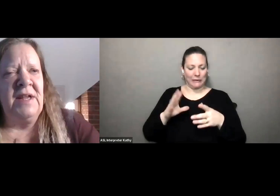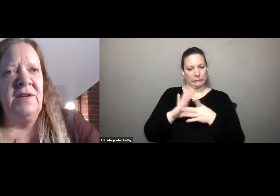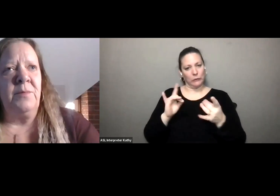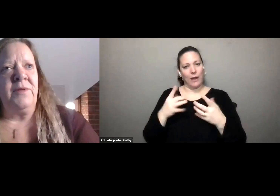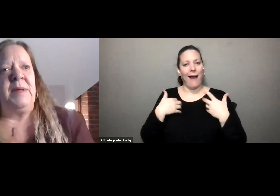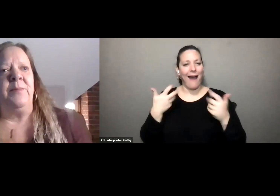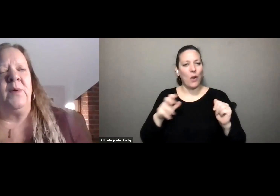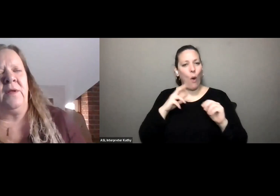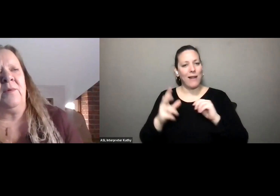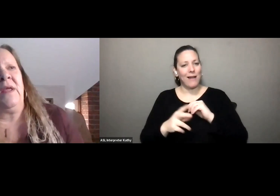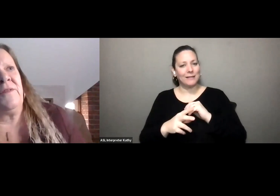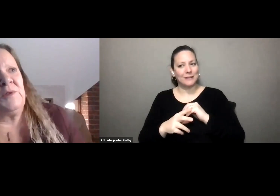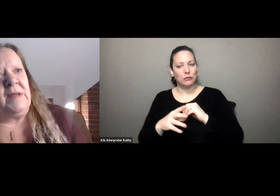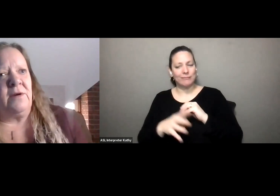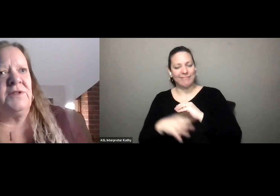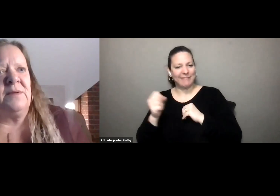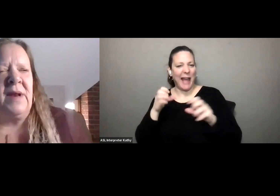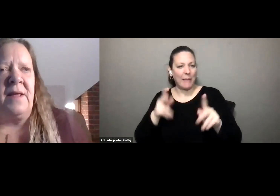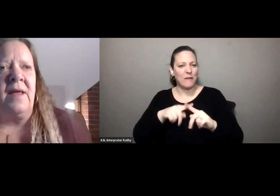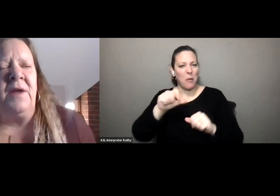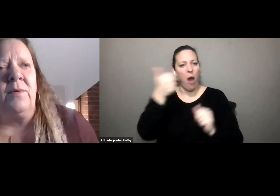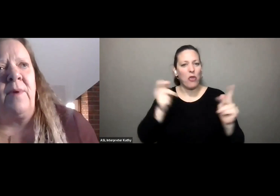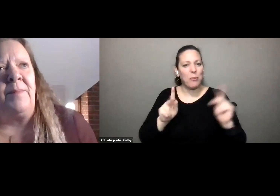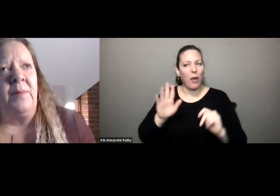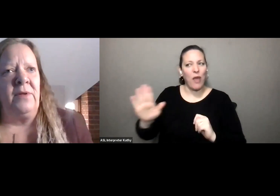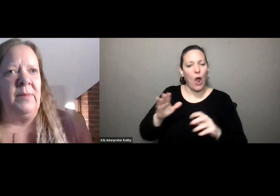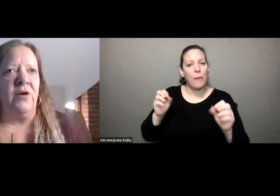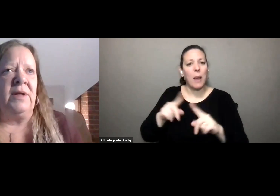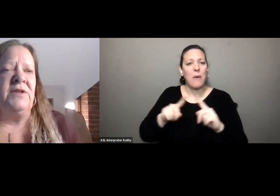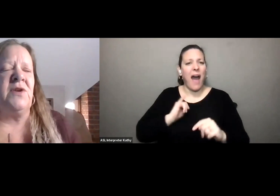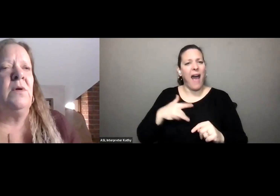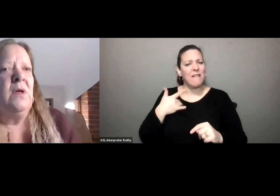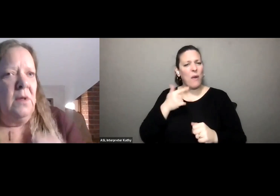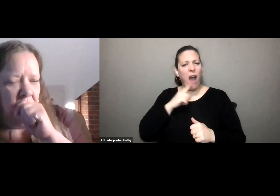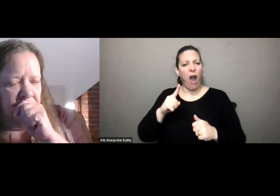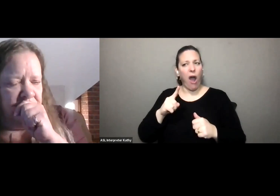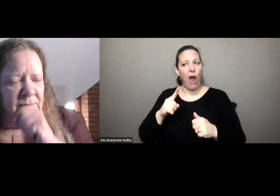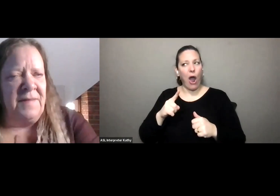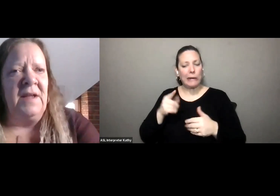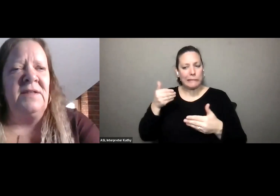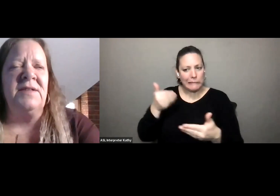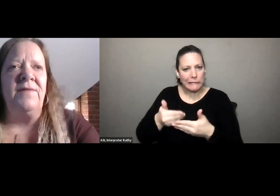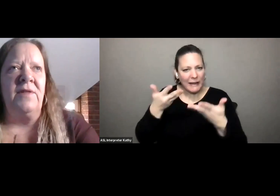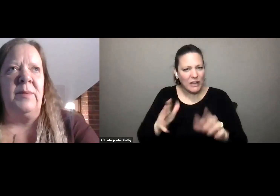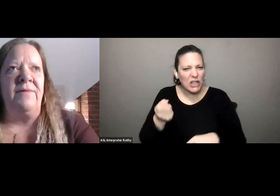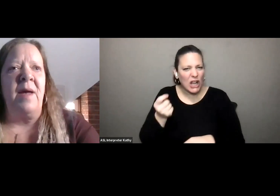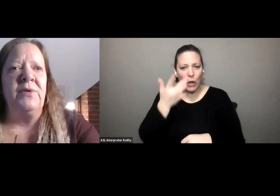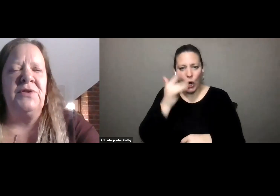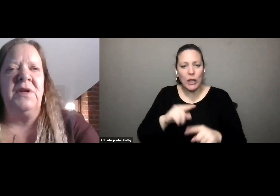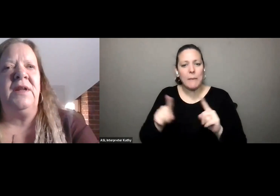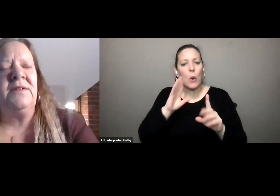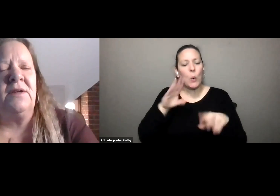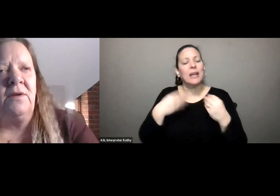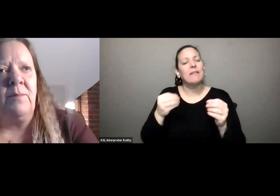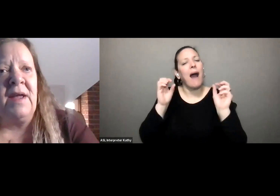to steal the stage from other people and we had other speakers and but i i think we're wrapping up a little bit early so i think it does give a little bit of an